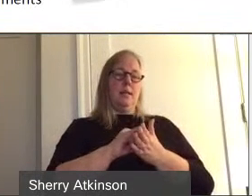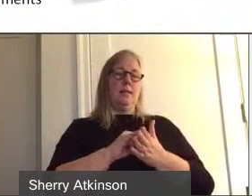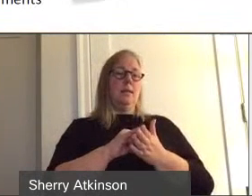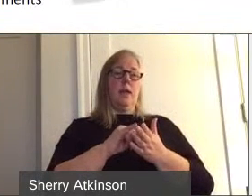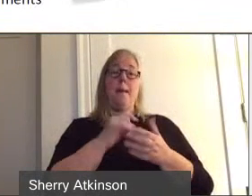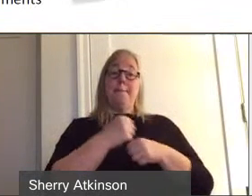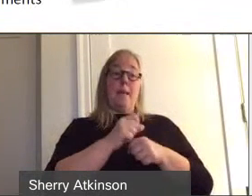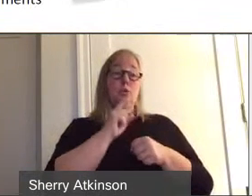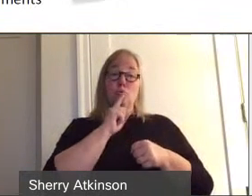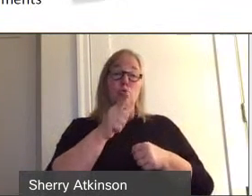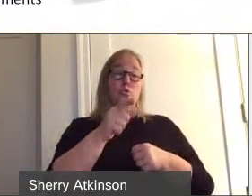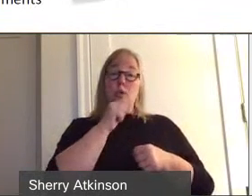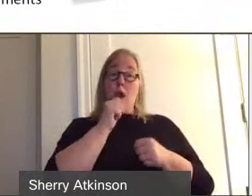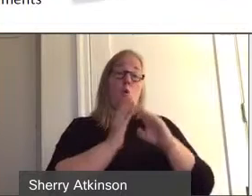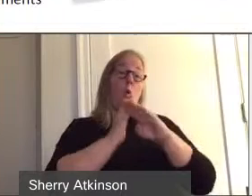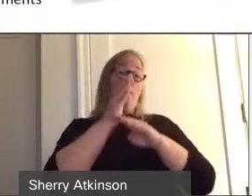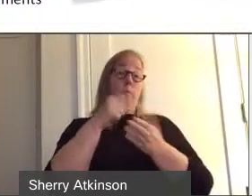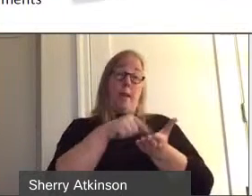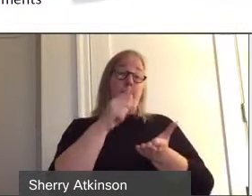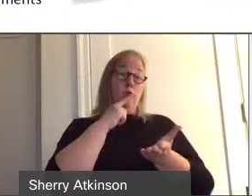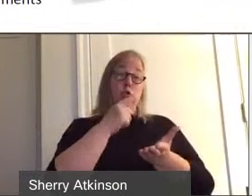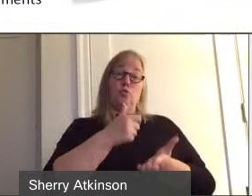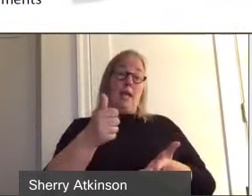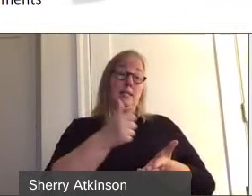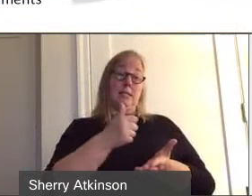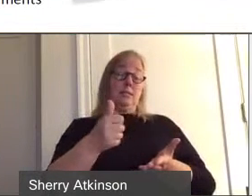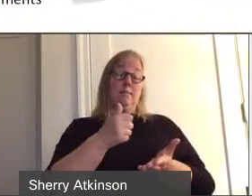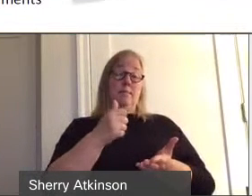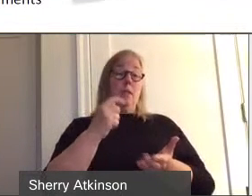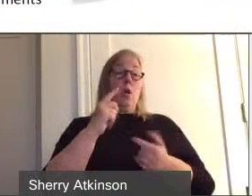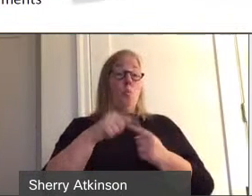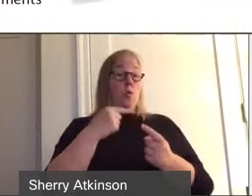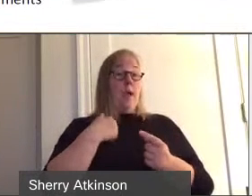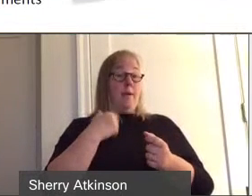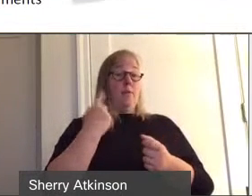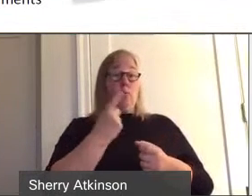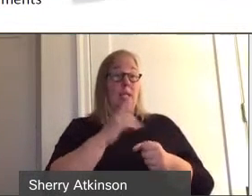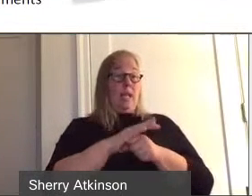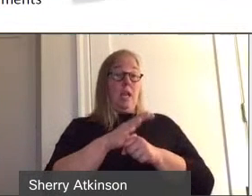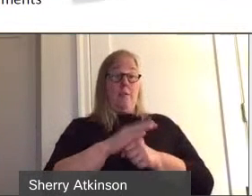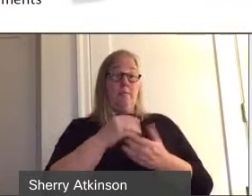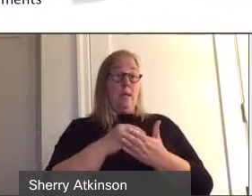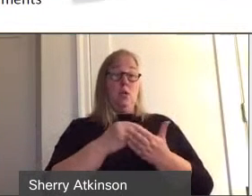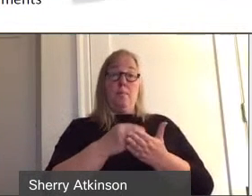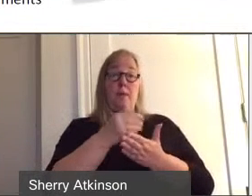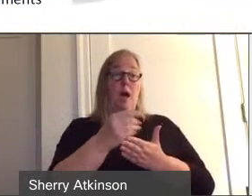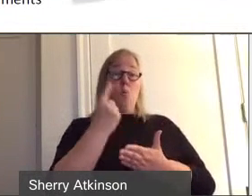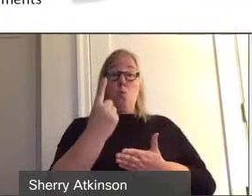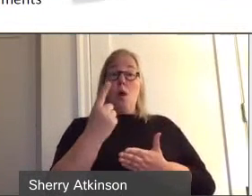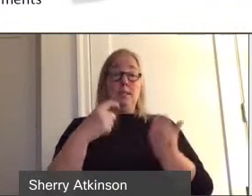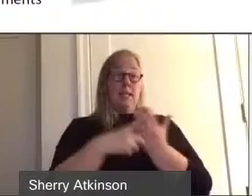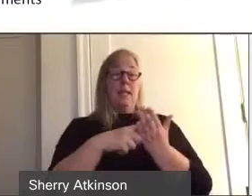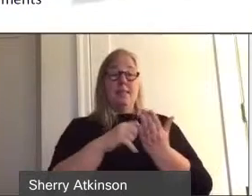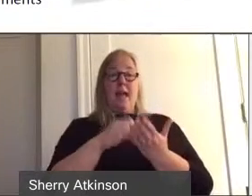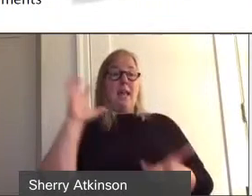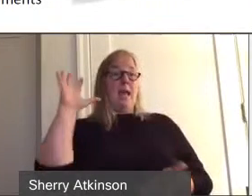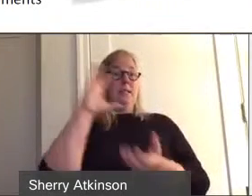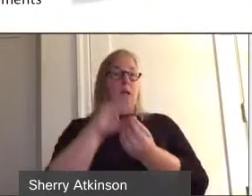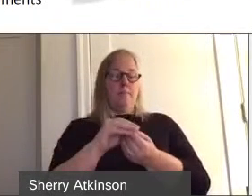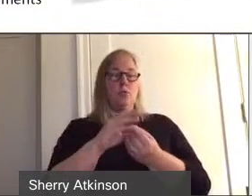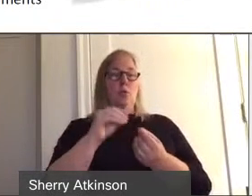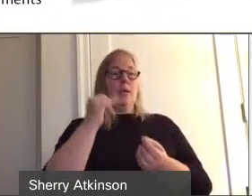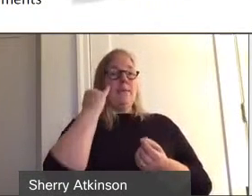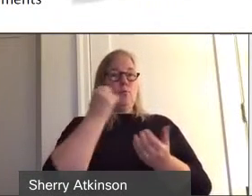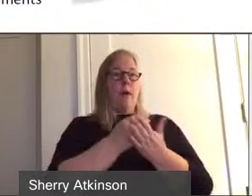not overpaying for transit when you only have money to buy a single ticket. That adds up. So this would say if you buy a lot of